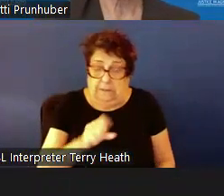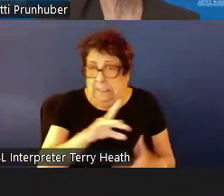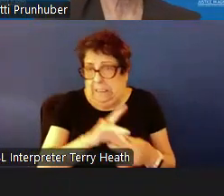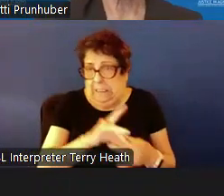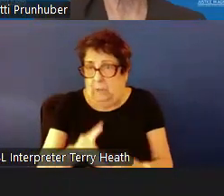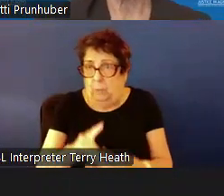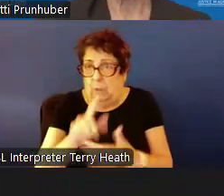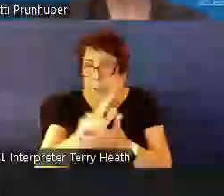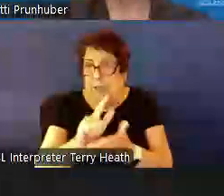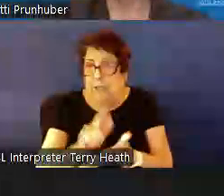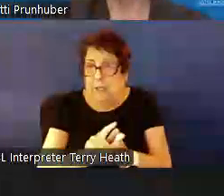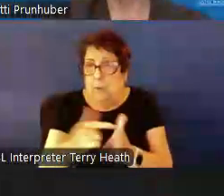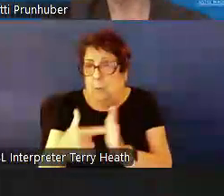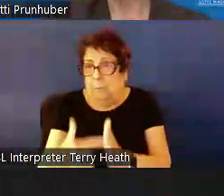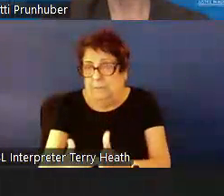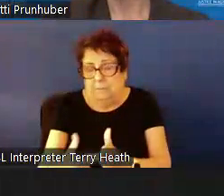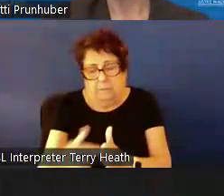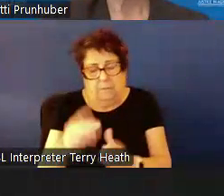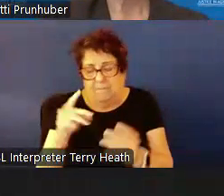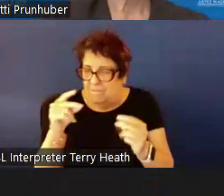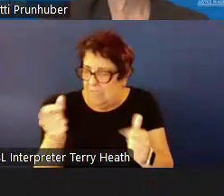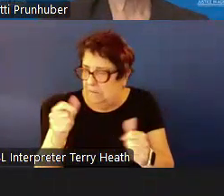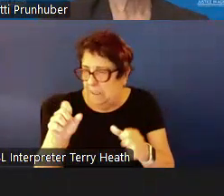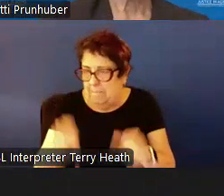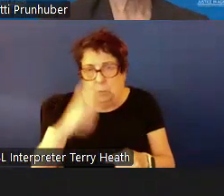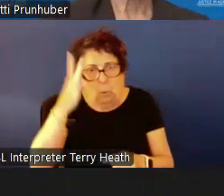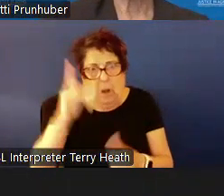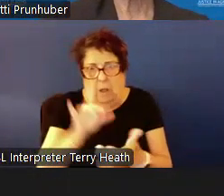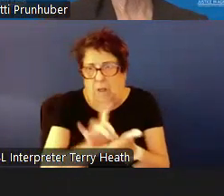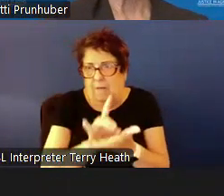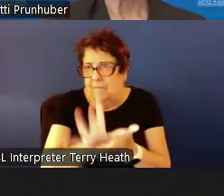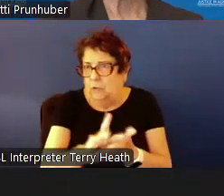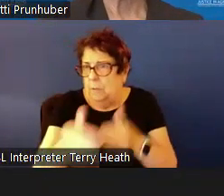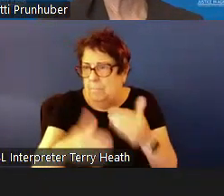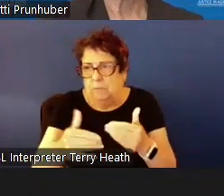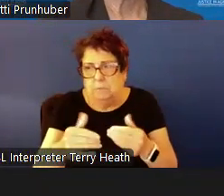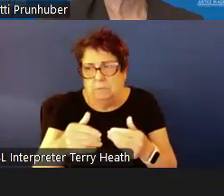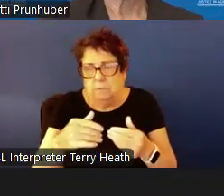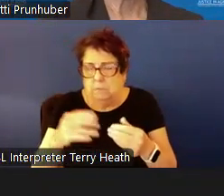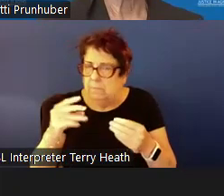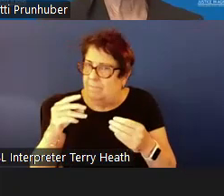the eviction process is so fast. Next slide.